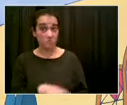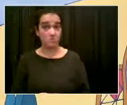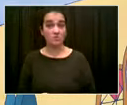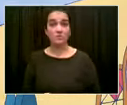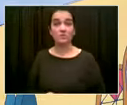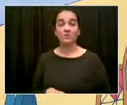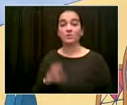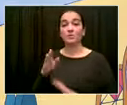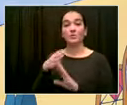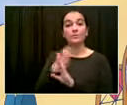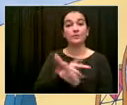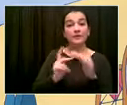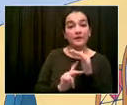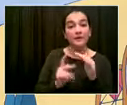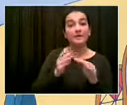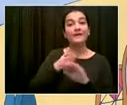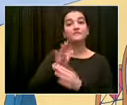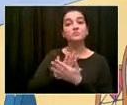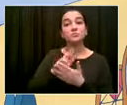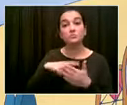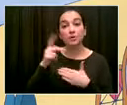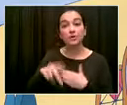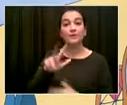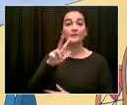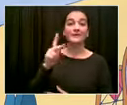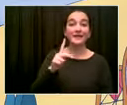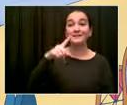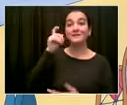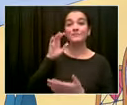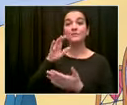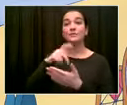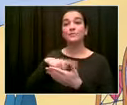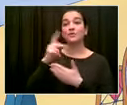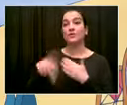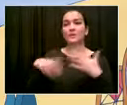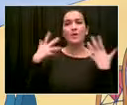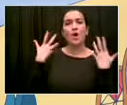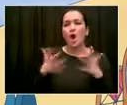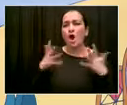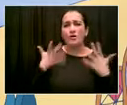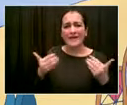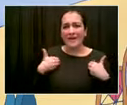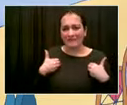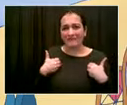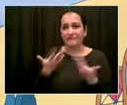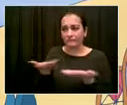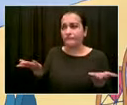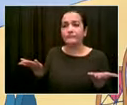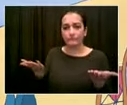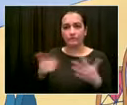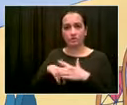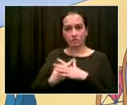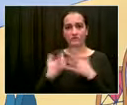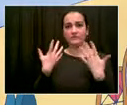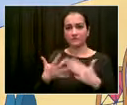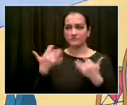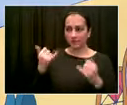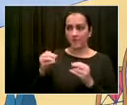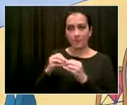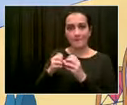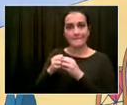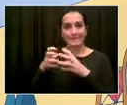have already implemented. They already exist. Sustaining them into the future and building them out. I want that longer school day, not just for